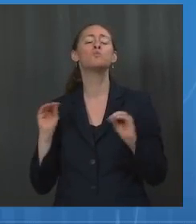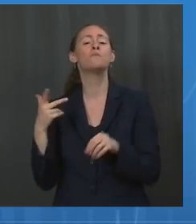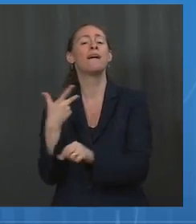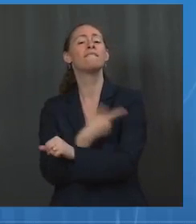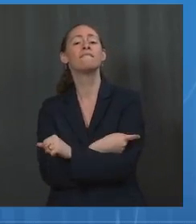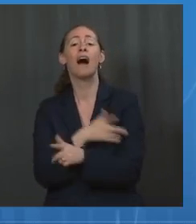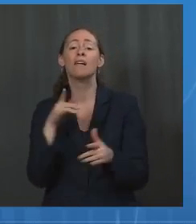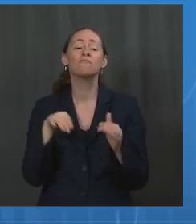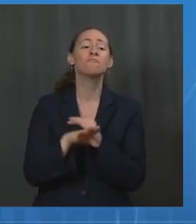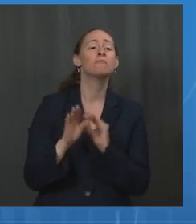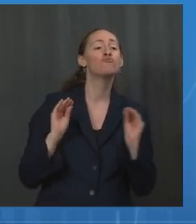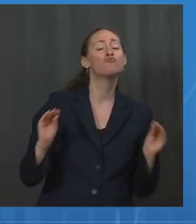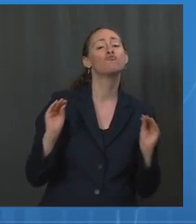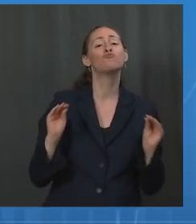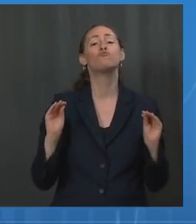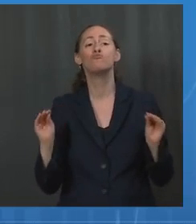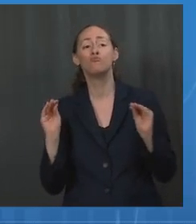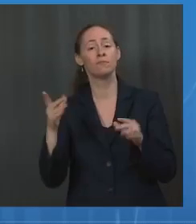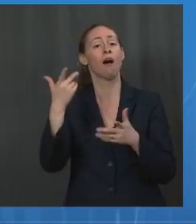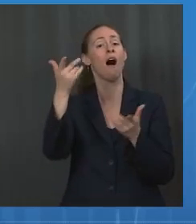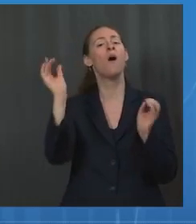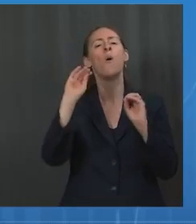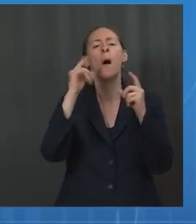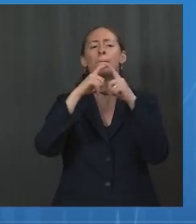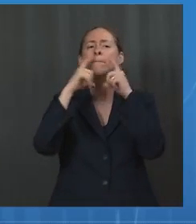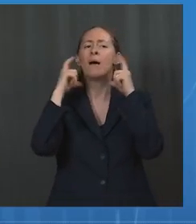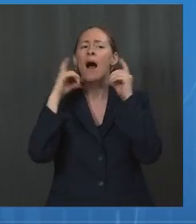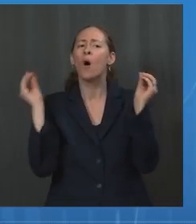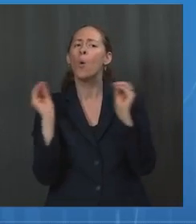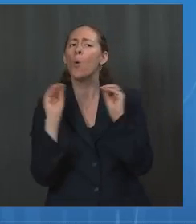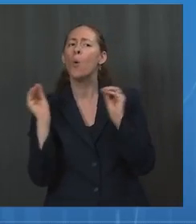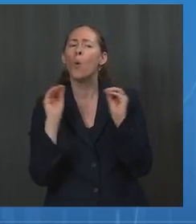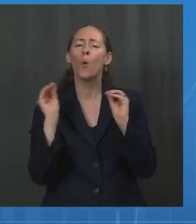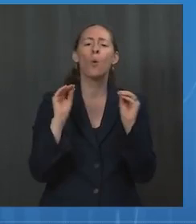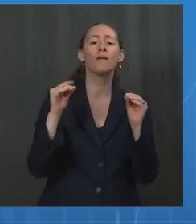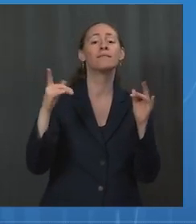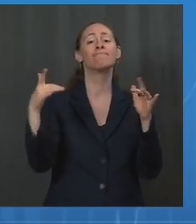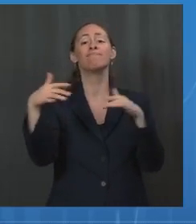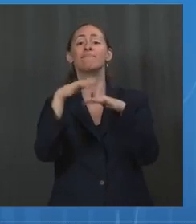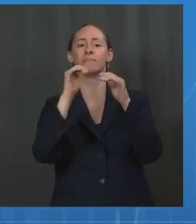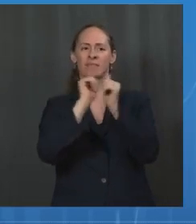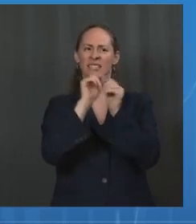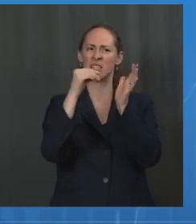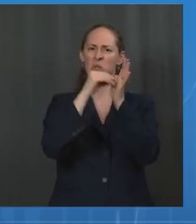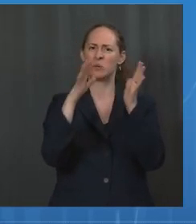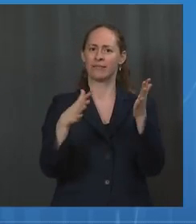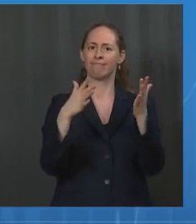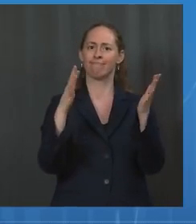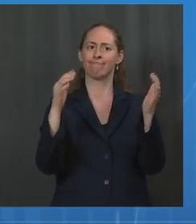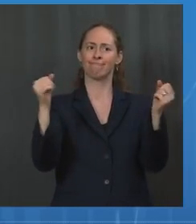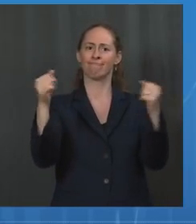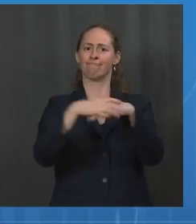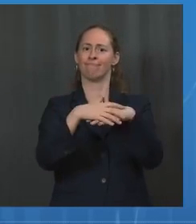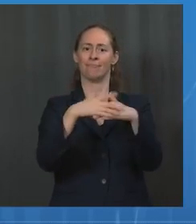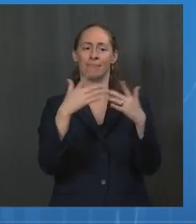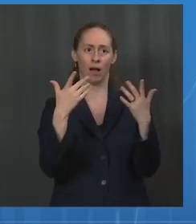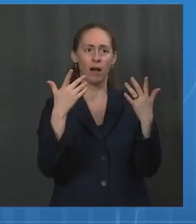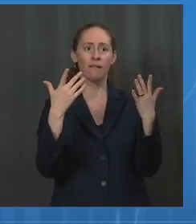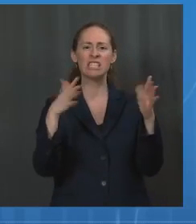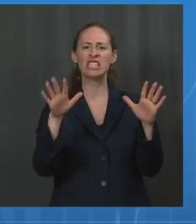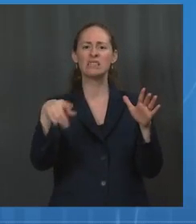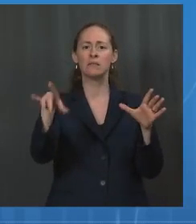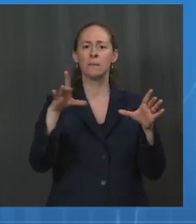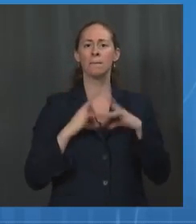was unmasked when reading aloud to the class, resulted in cases within the classroom,